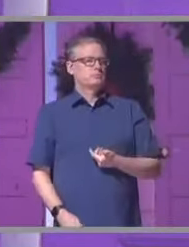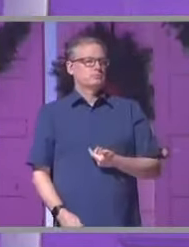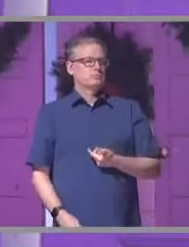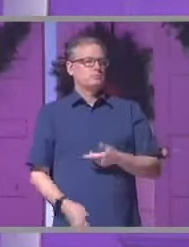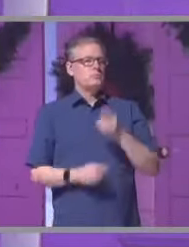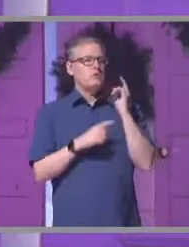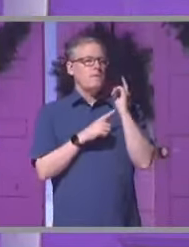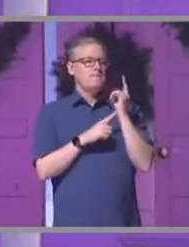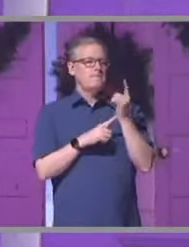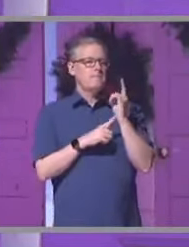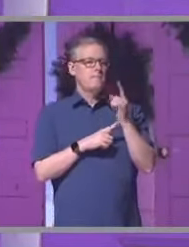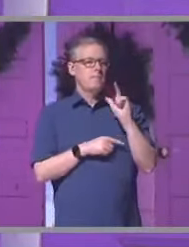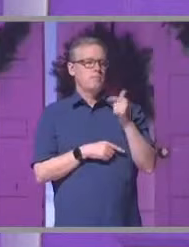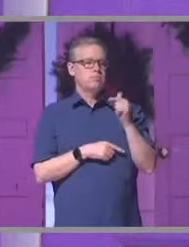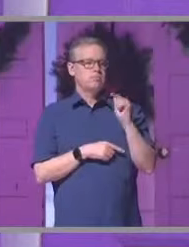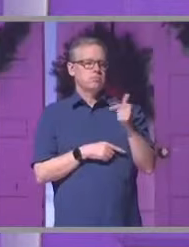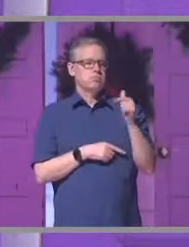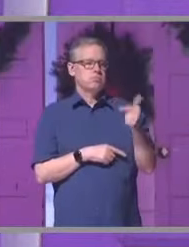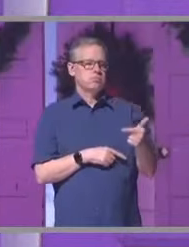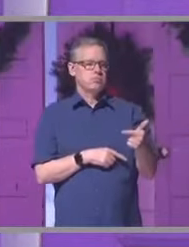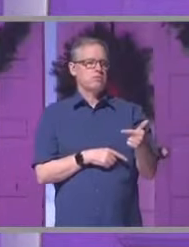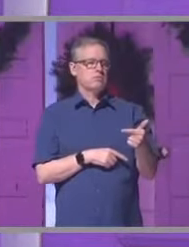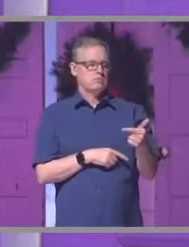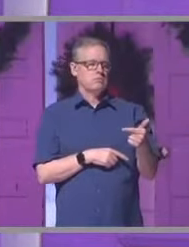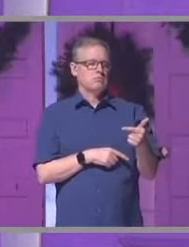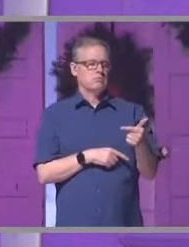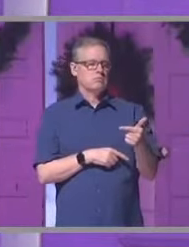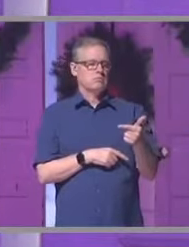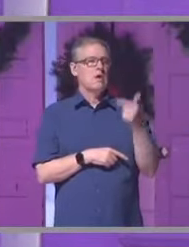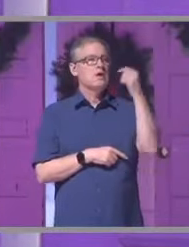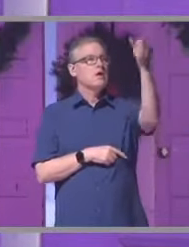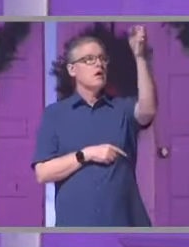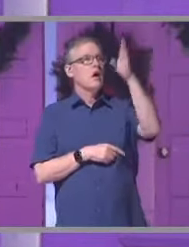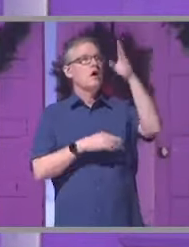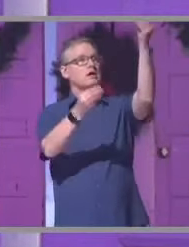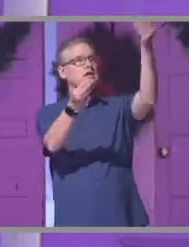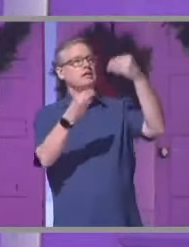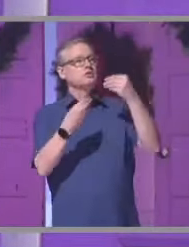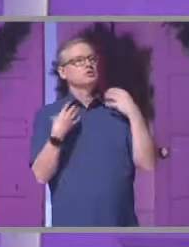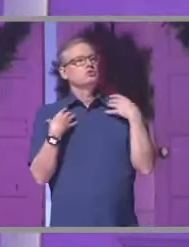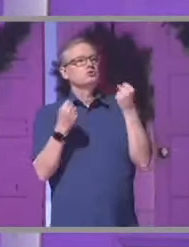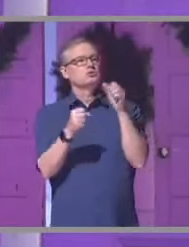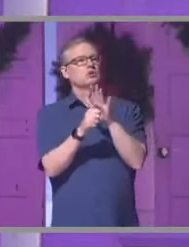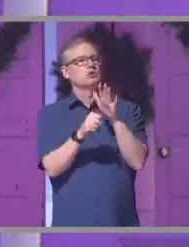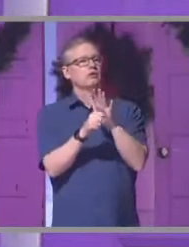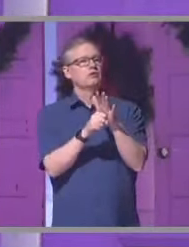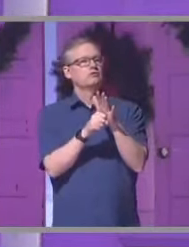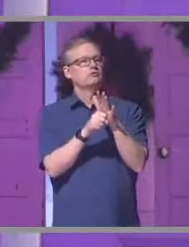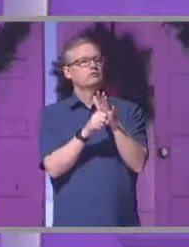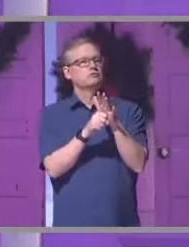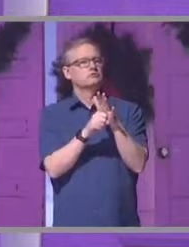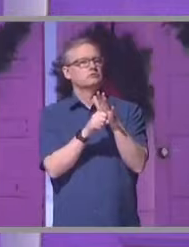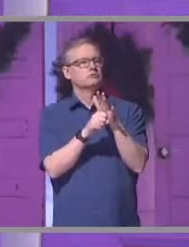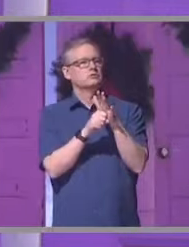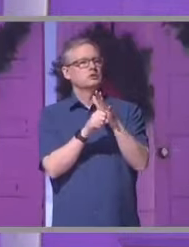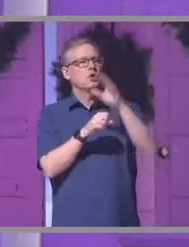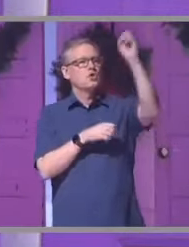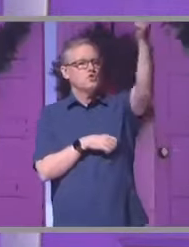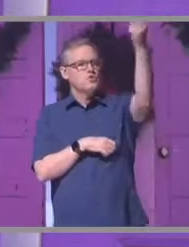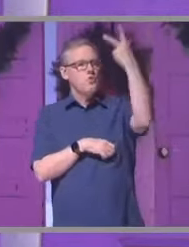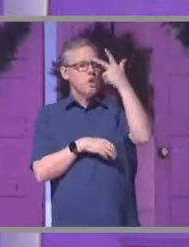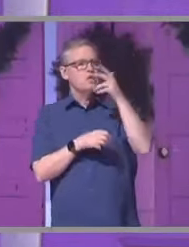God, moment by moment. God, would you give us the courage? God, would you give us the